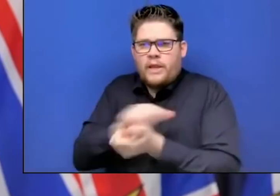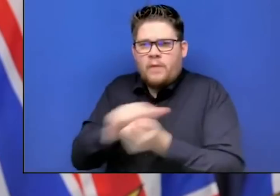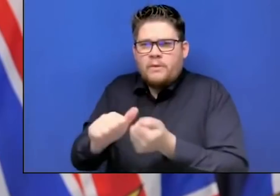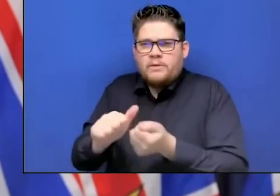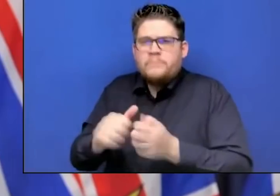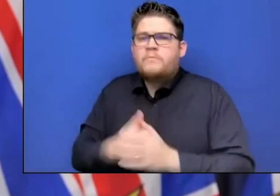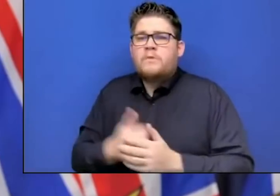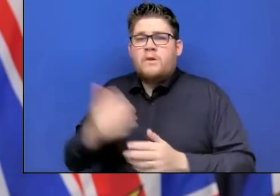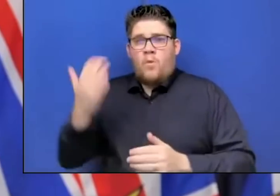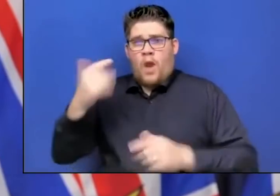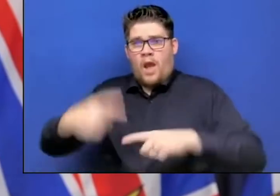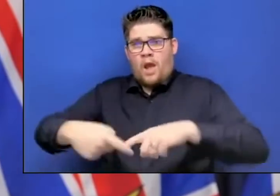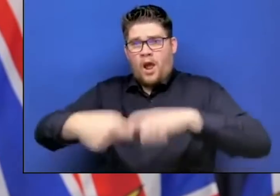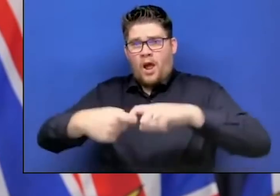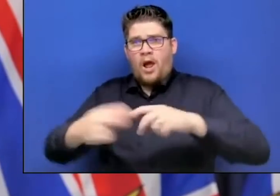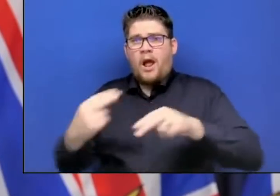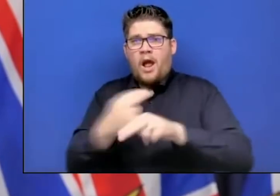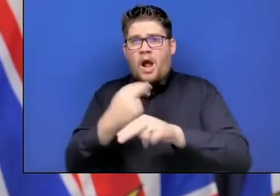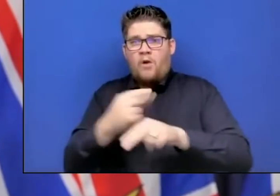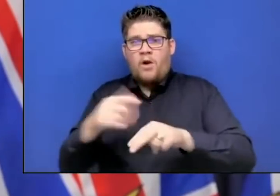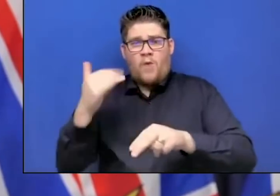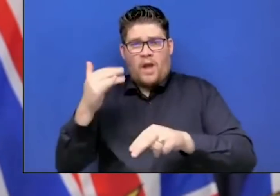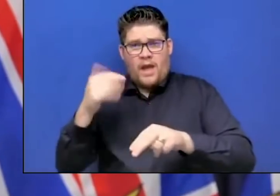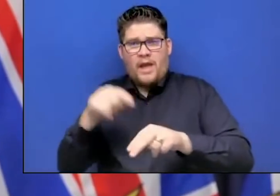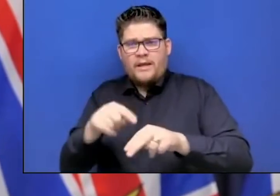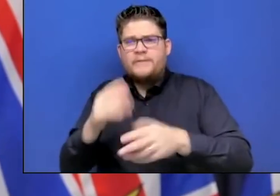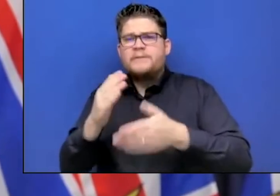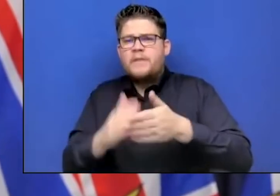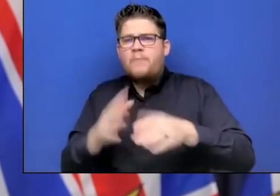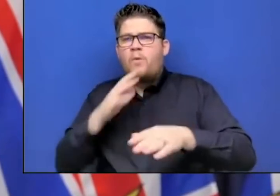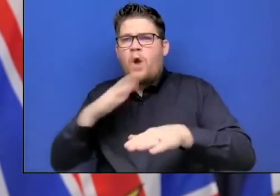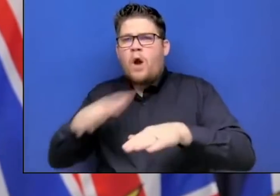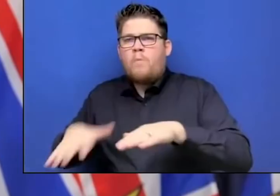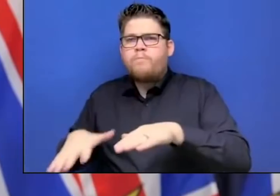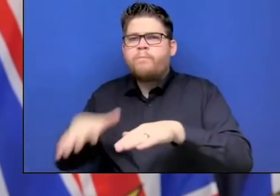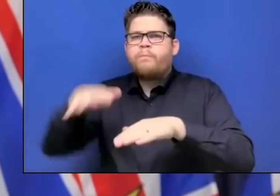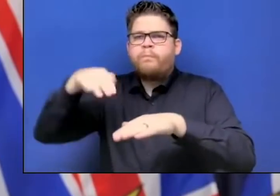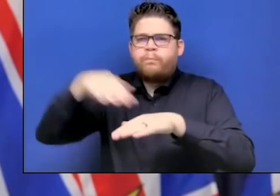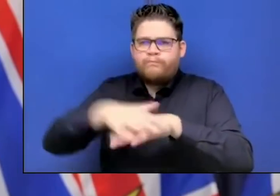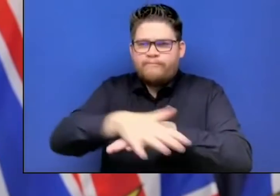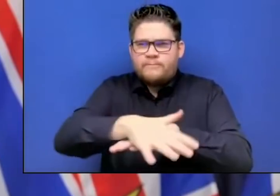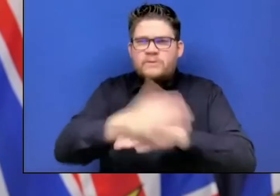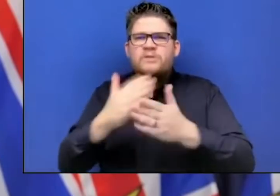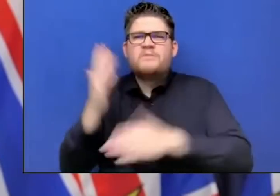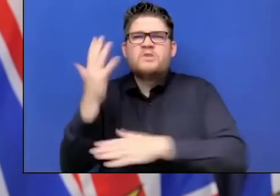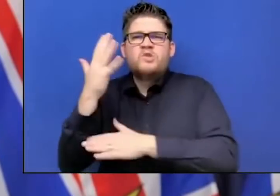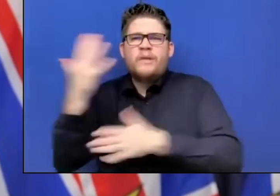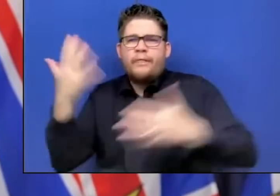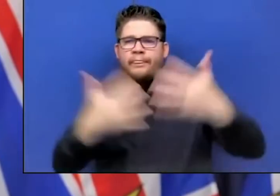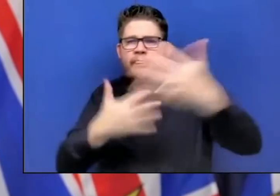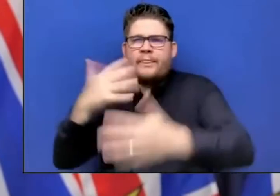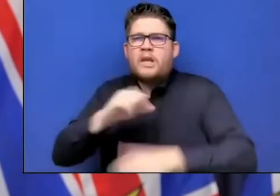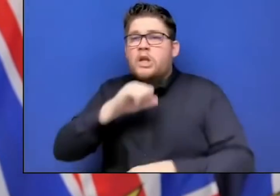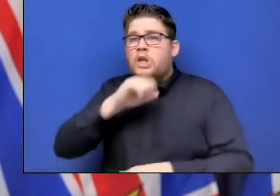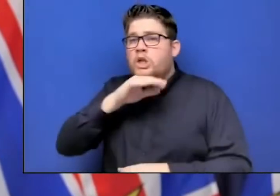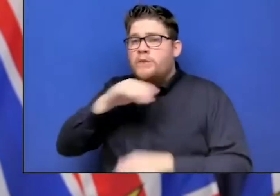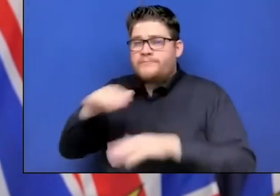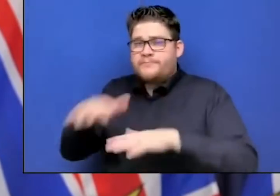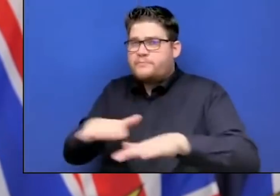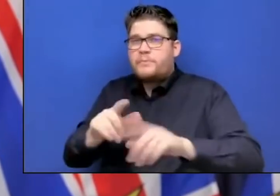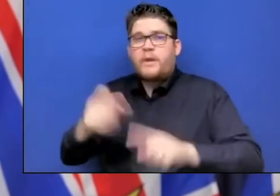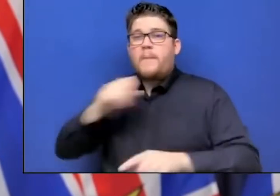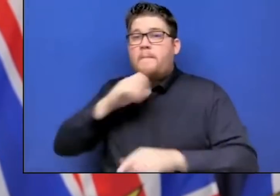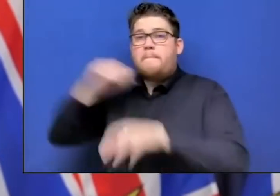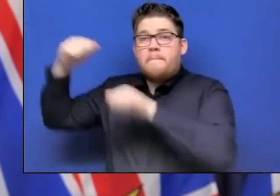that we did preemptively closed experienced flooding, and some had debris and trees down on those routes. In terms of a